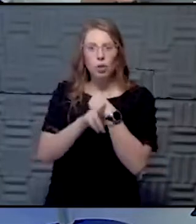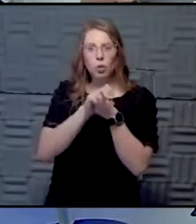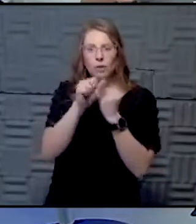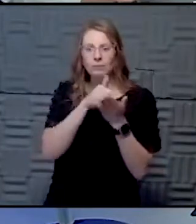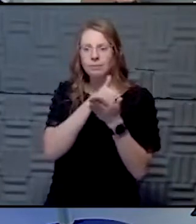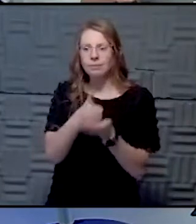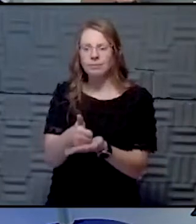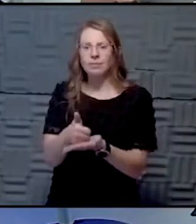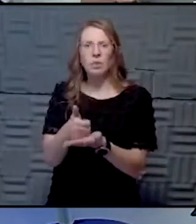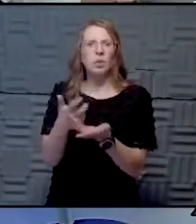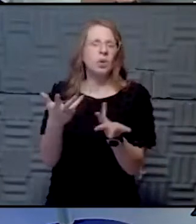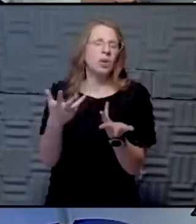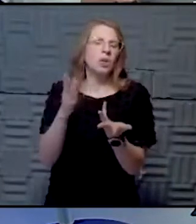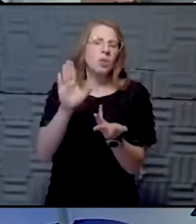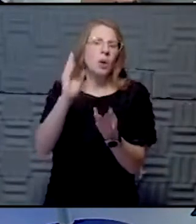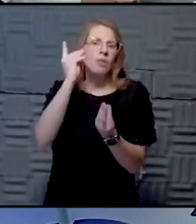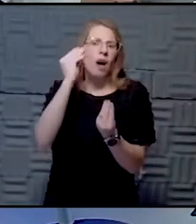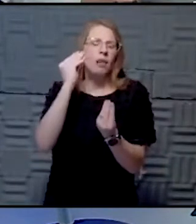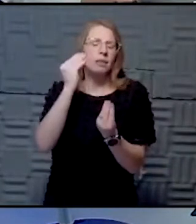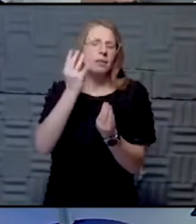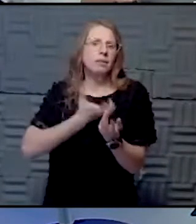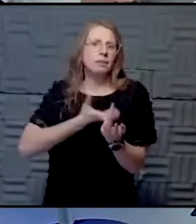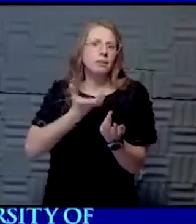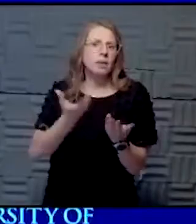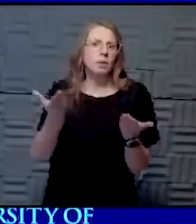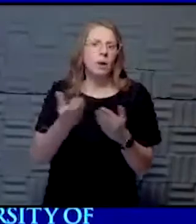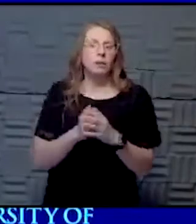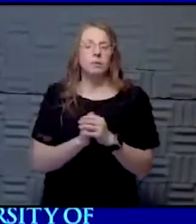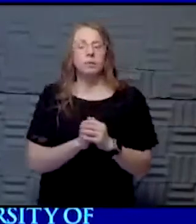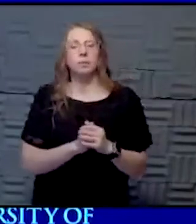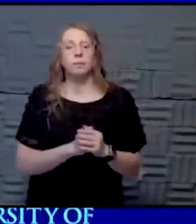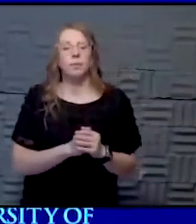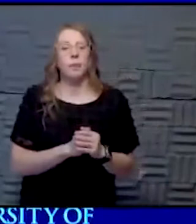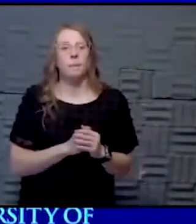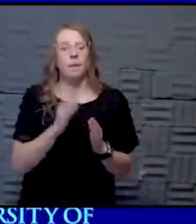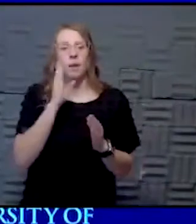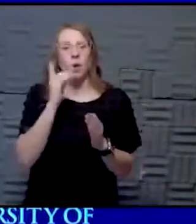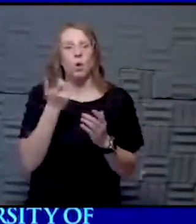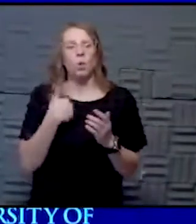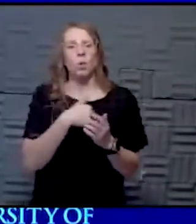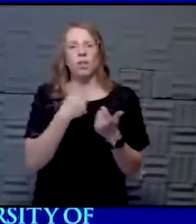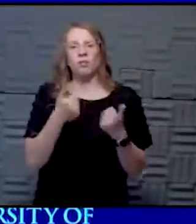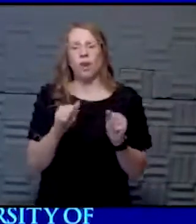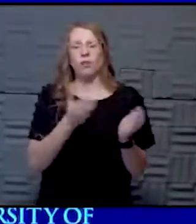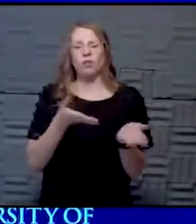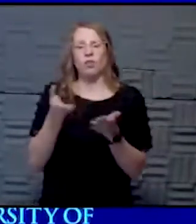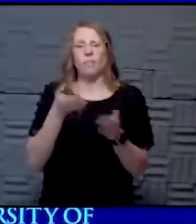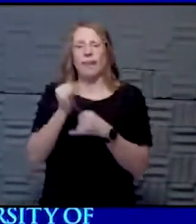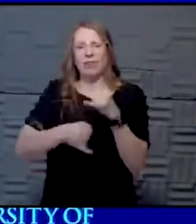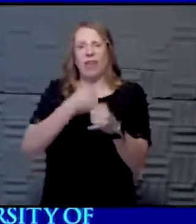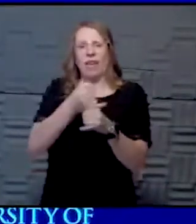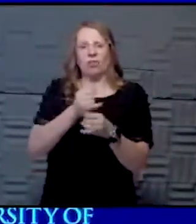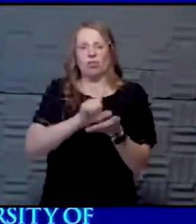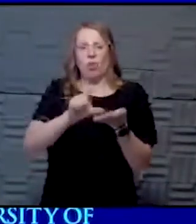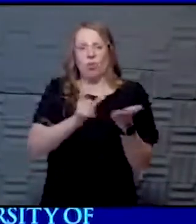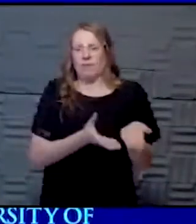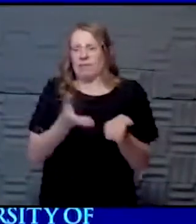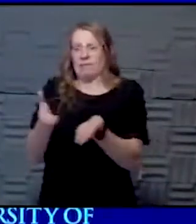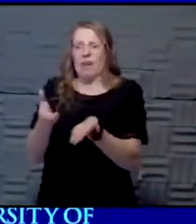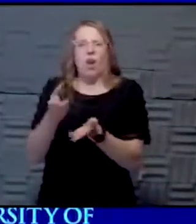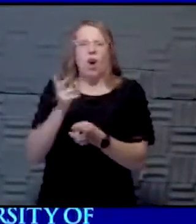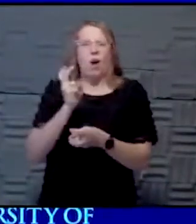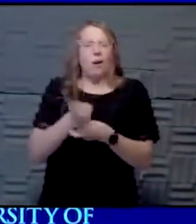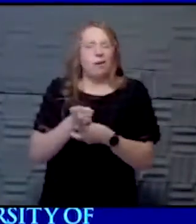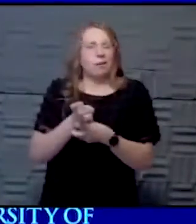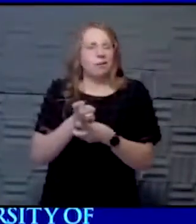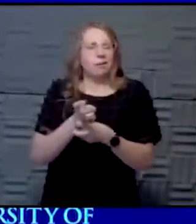any way? Just what can you share? What are your thoughts? I can't tell you what all the U.S. I know we are trying to ship some doses internationally. I don't know how many we sent to India. That's hard. I just